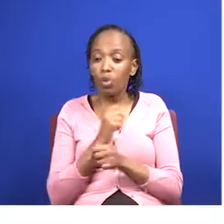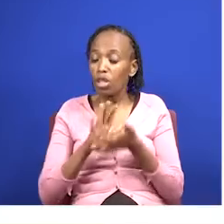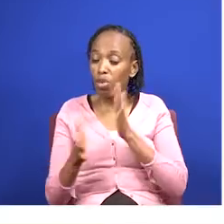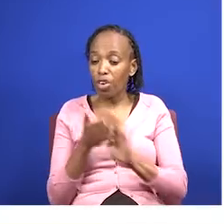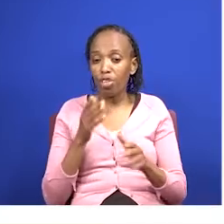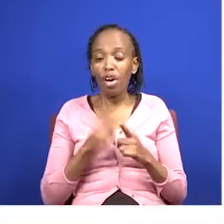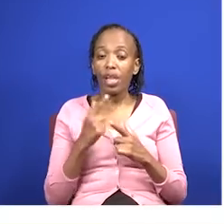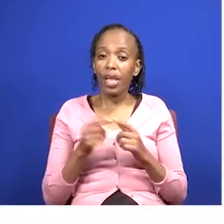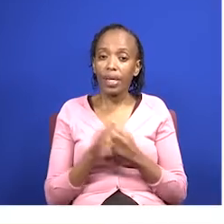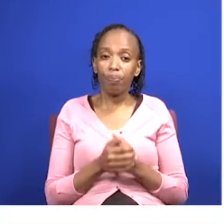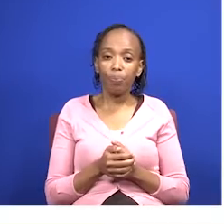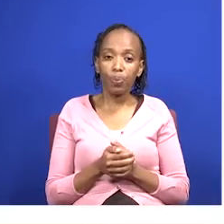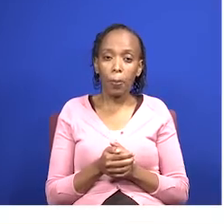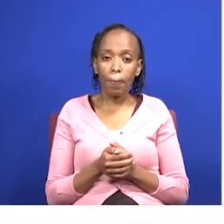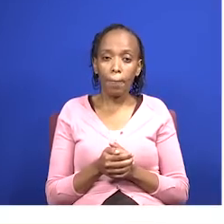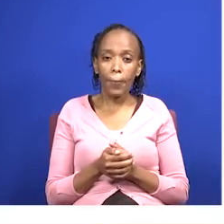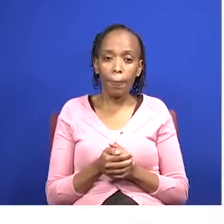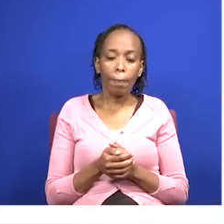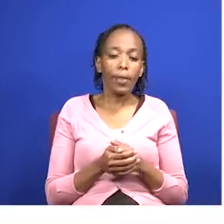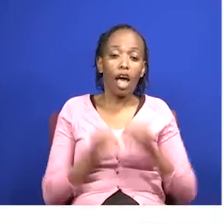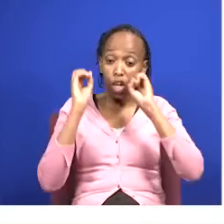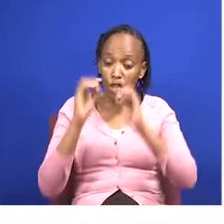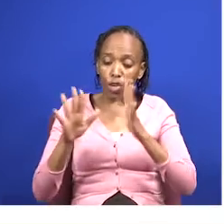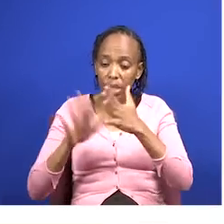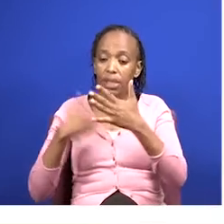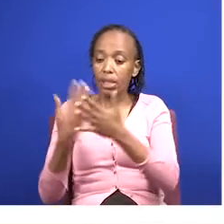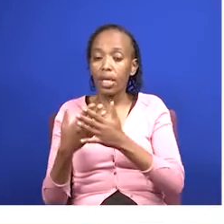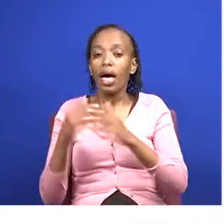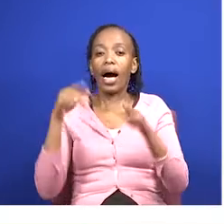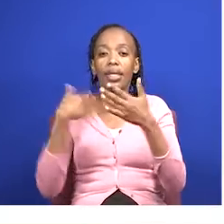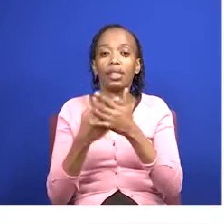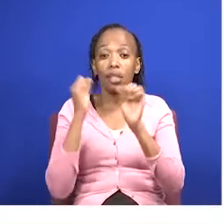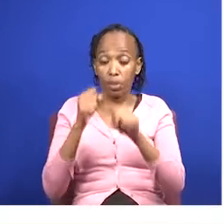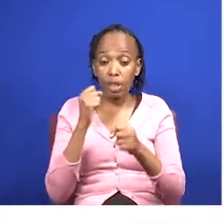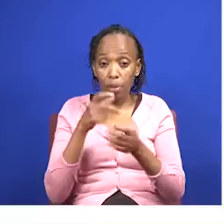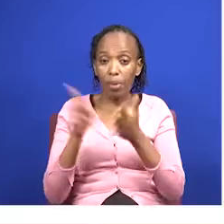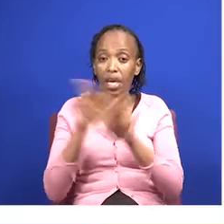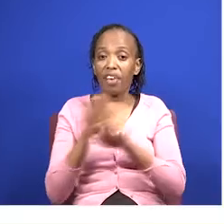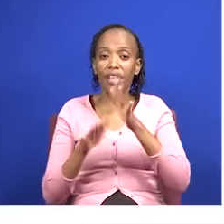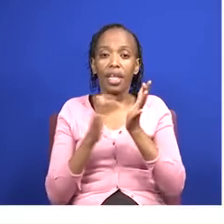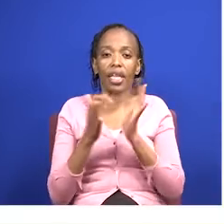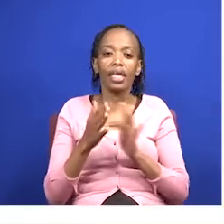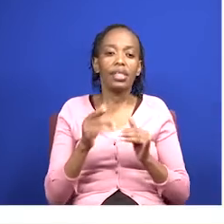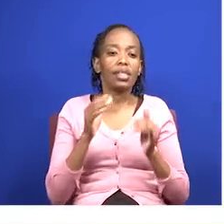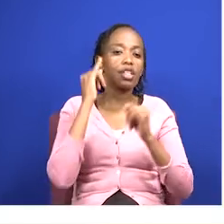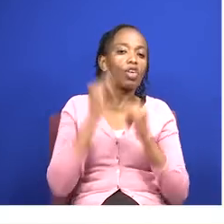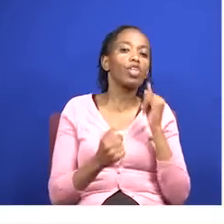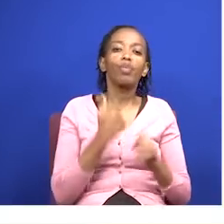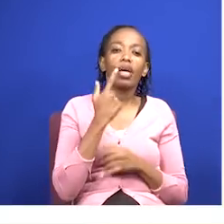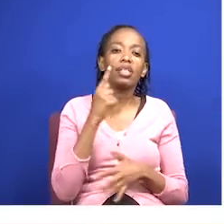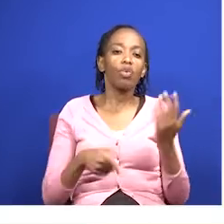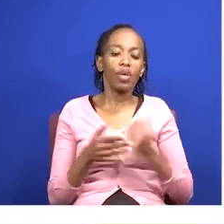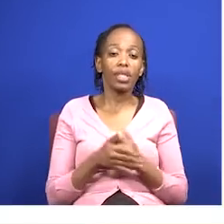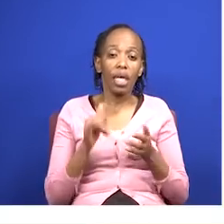forgive, then I'll put you in jail until you pay everything. And Jesus concluded